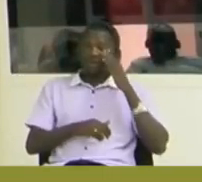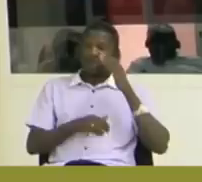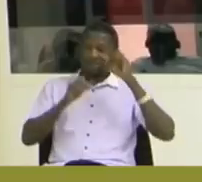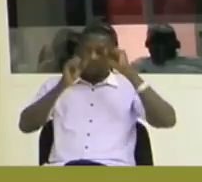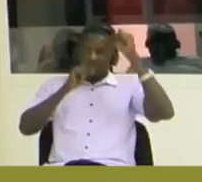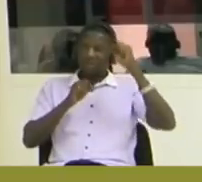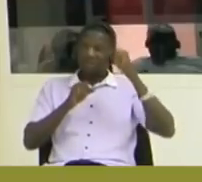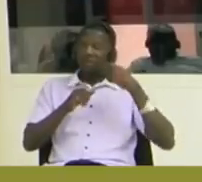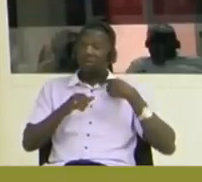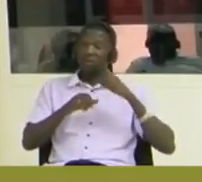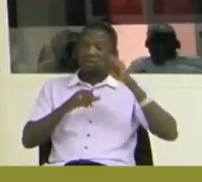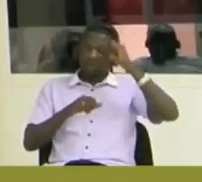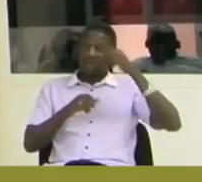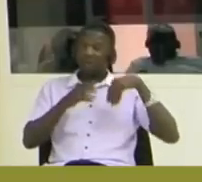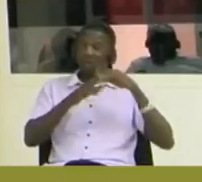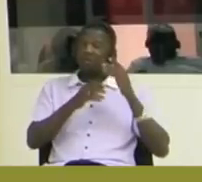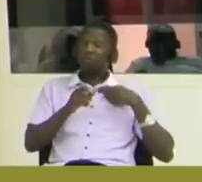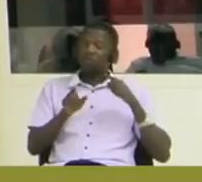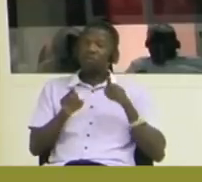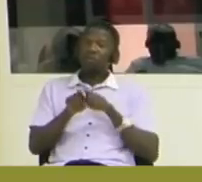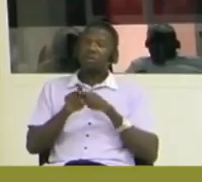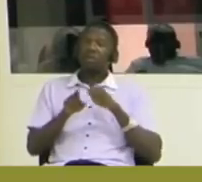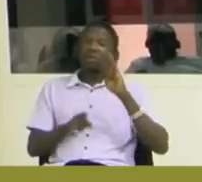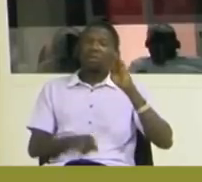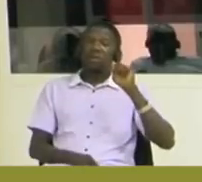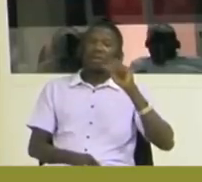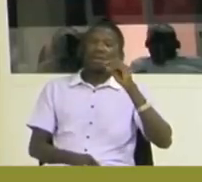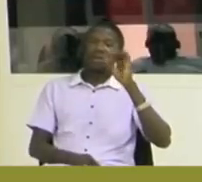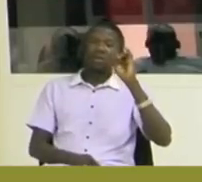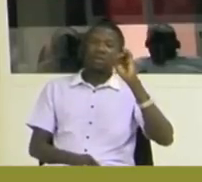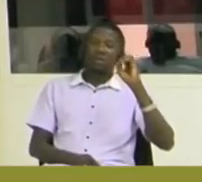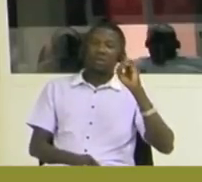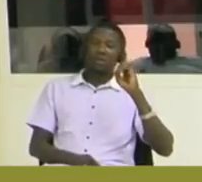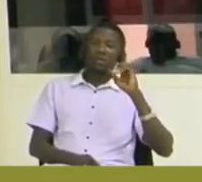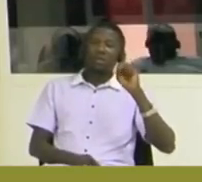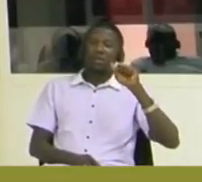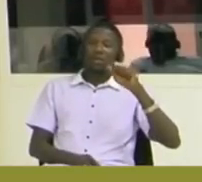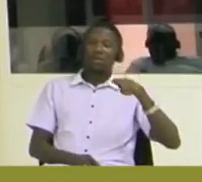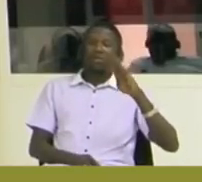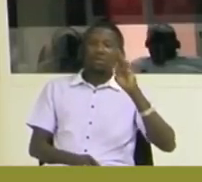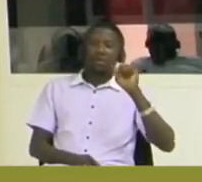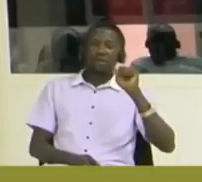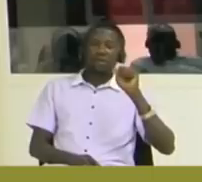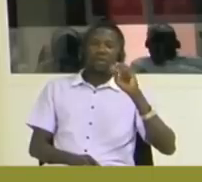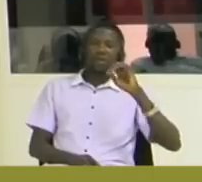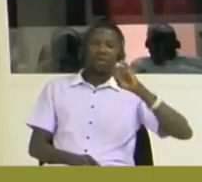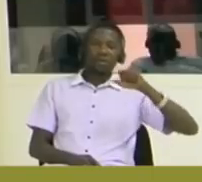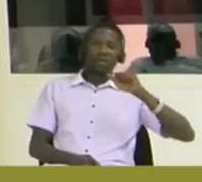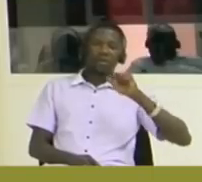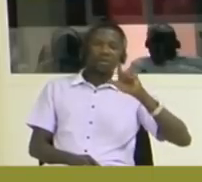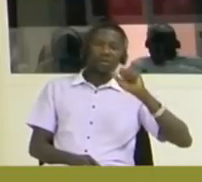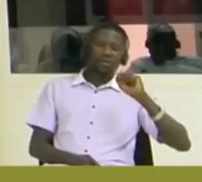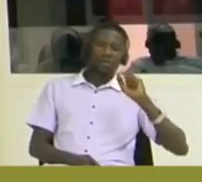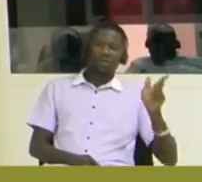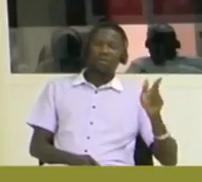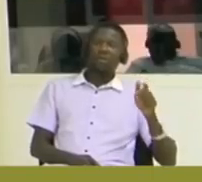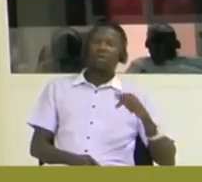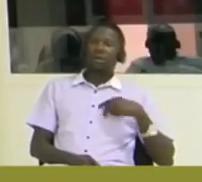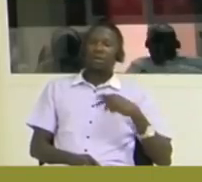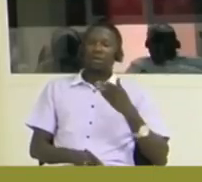with Batsamba Jalo and Lamin Fati. Edward Singhateh asked us to pass by Yankuba Ture's